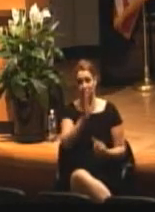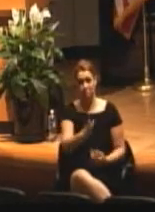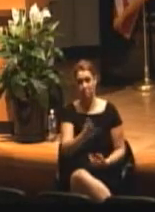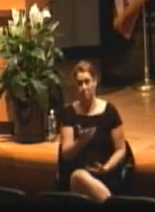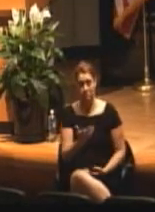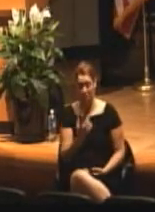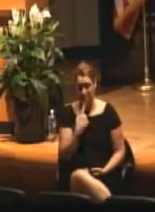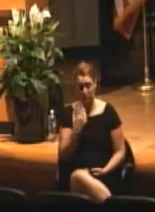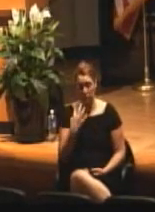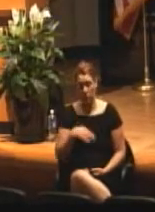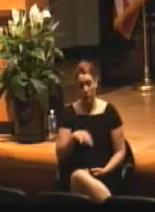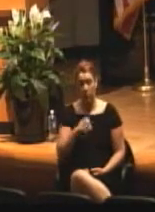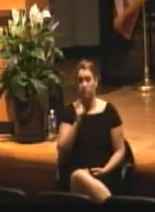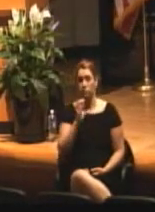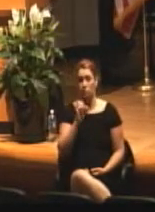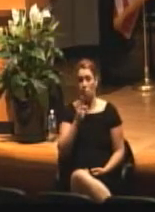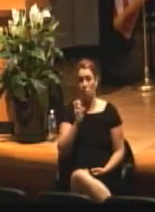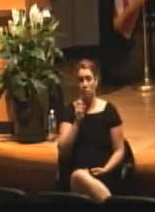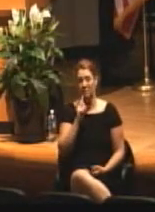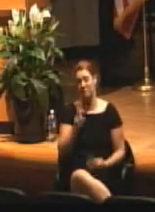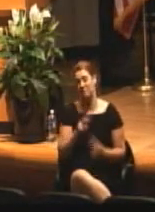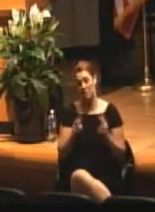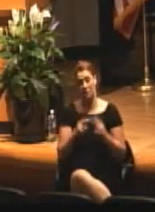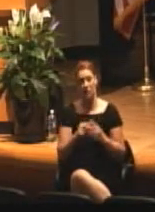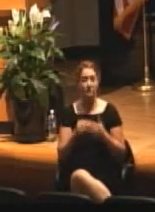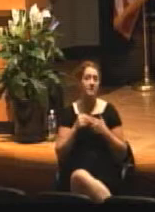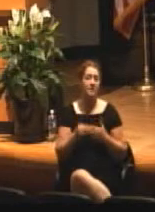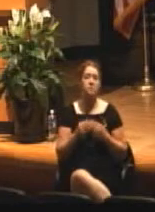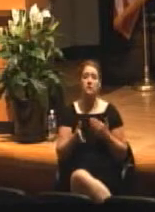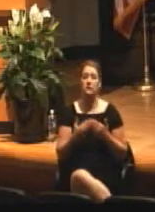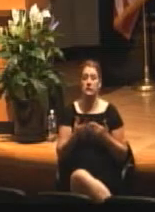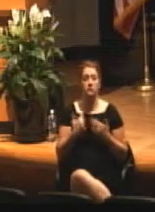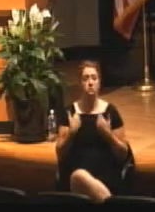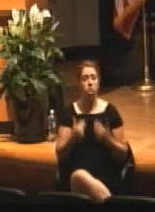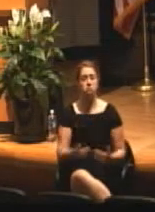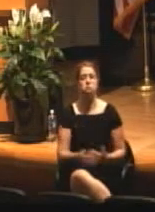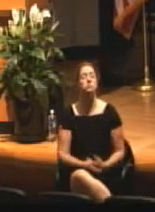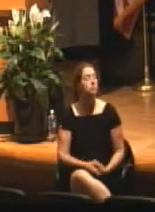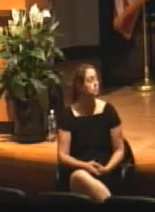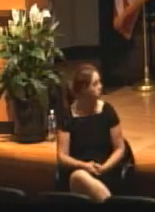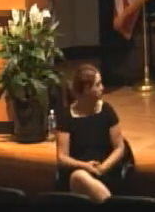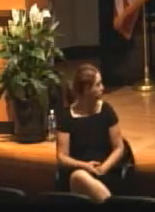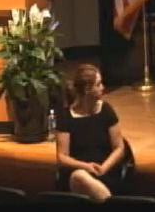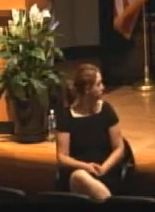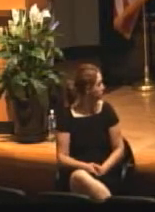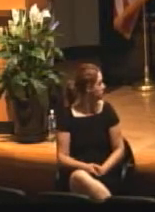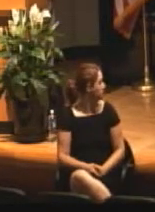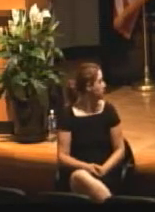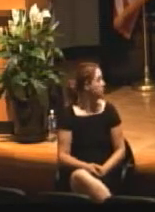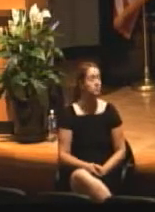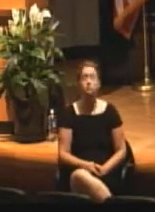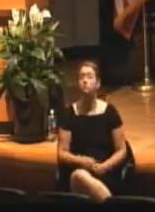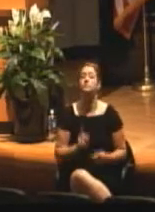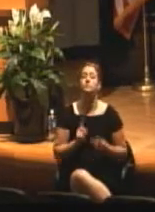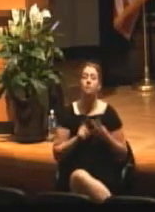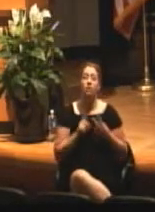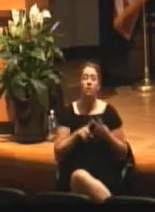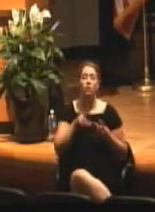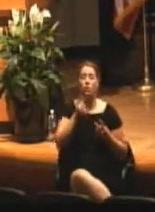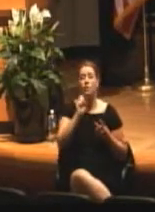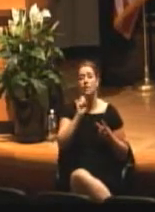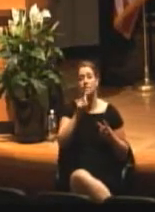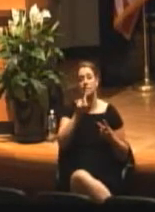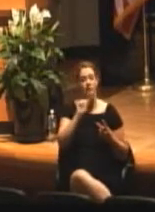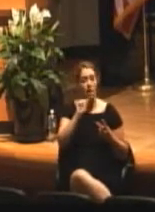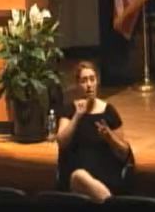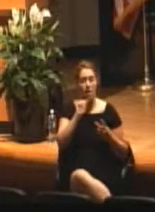easy or lenient on those to go through on VA. On USDA loans, I don't know if